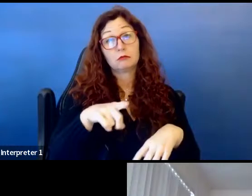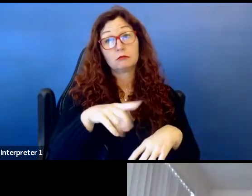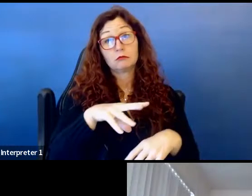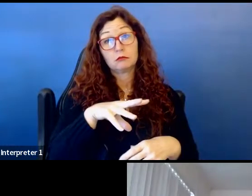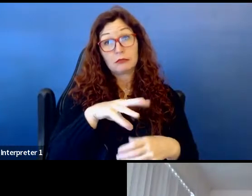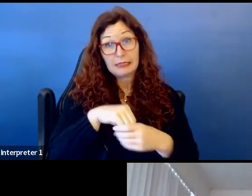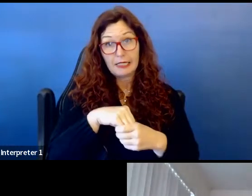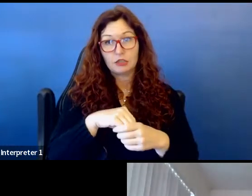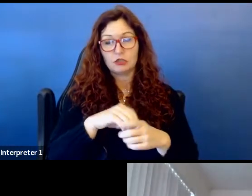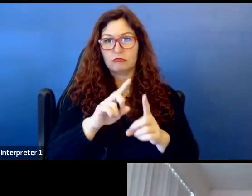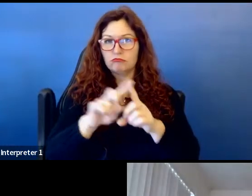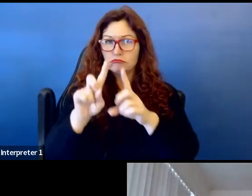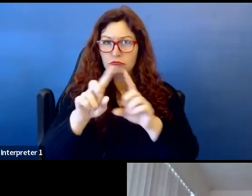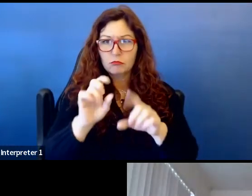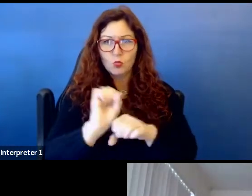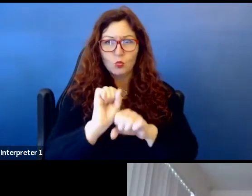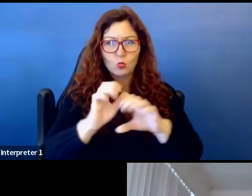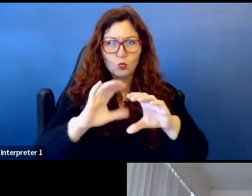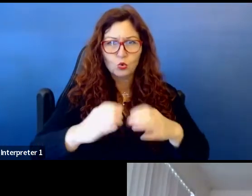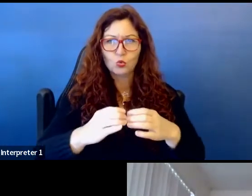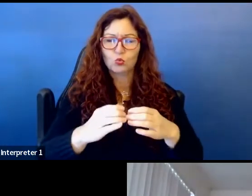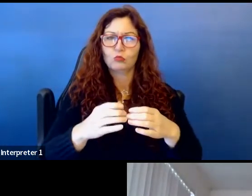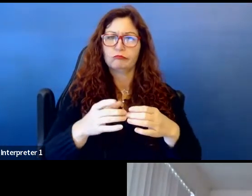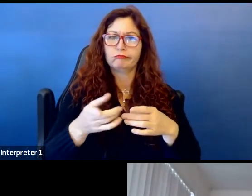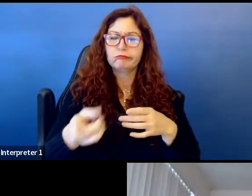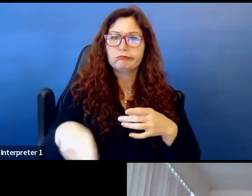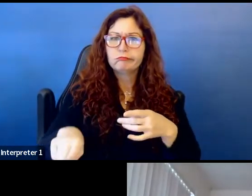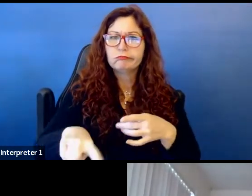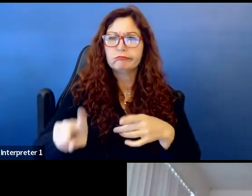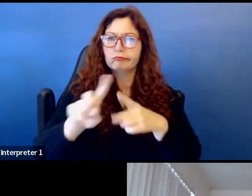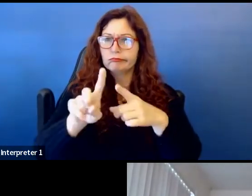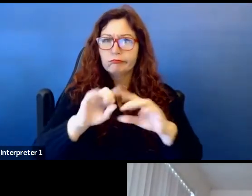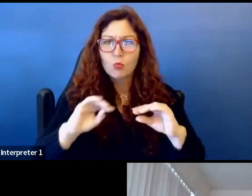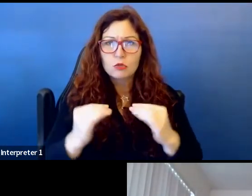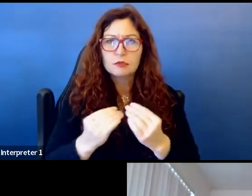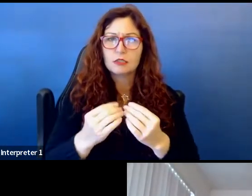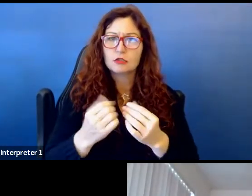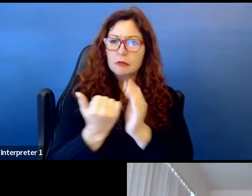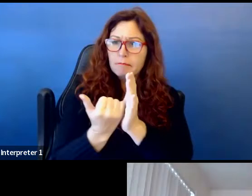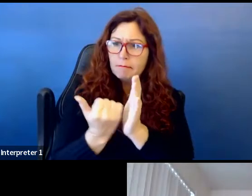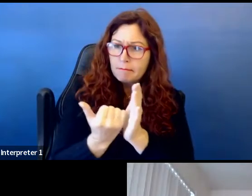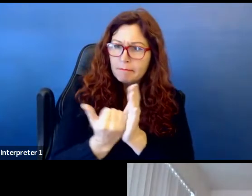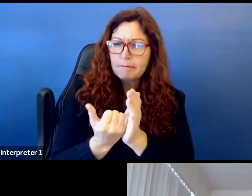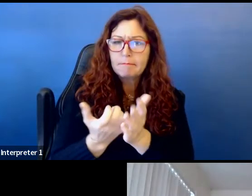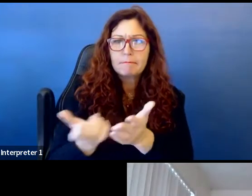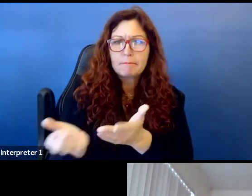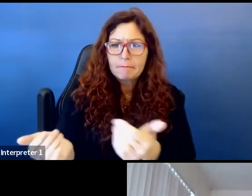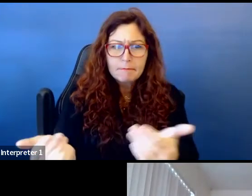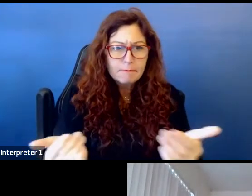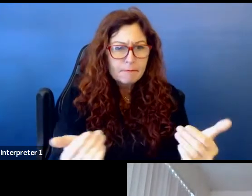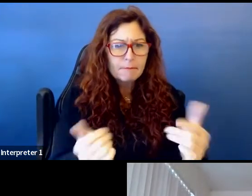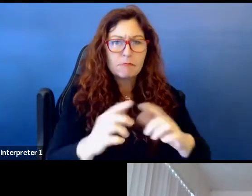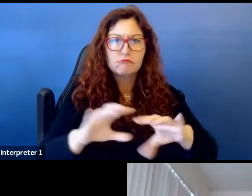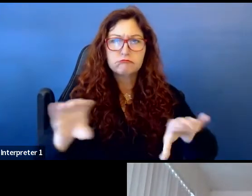marginalized workers like worker centers to build workers capacity to collaborate with the eeoc